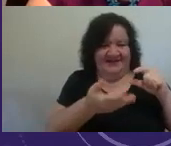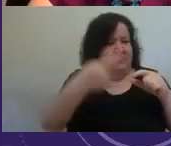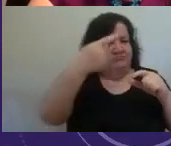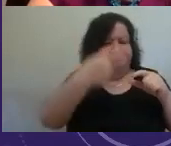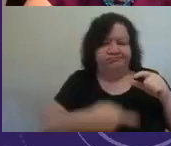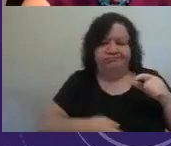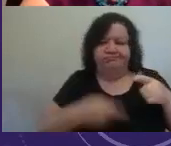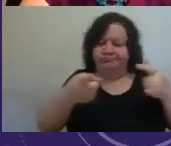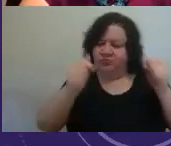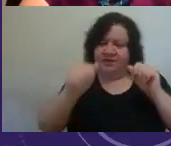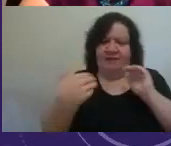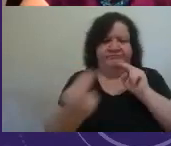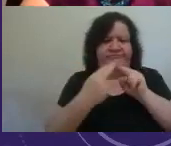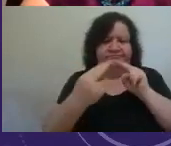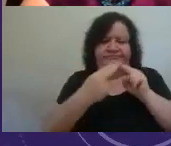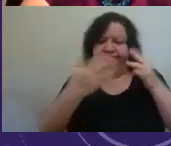ktompston@disabilityrightsfund.org.